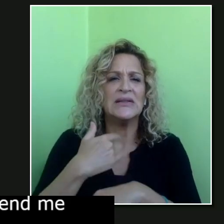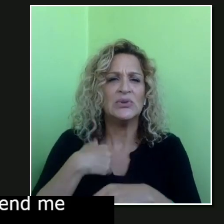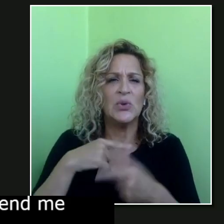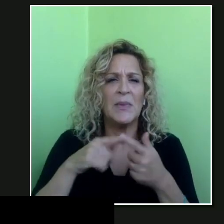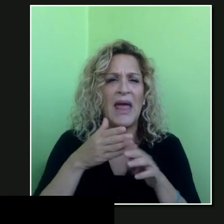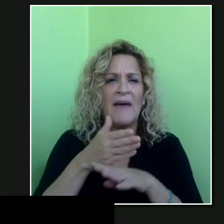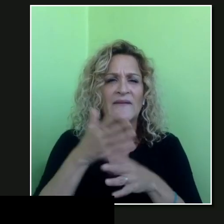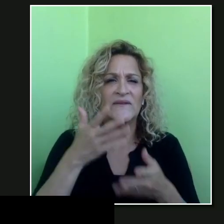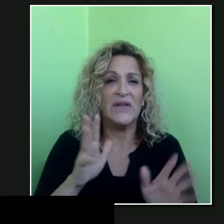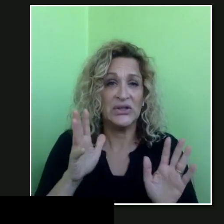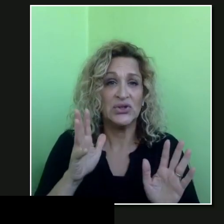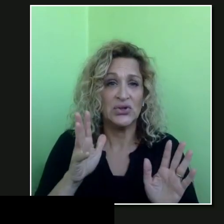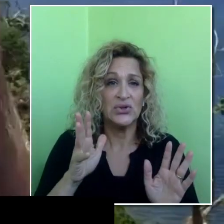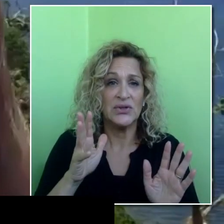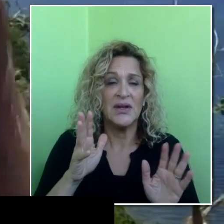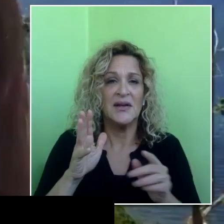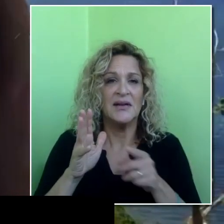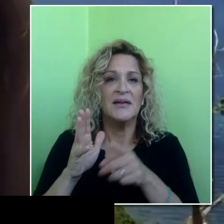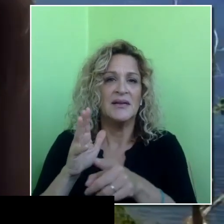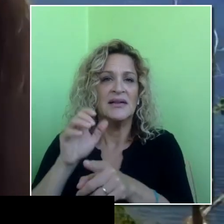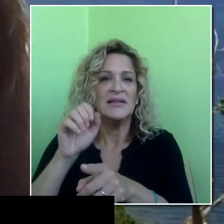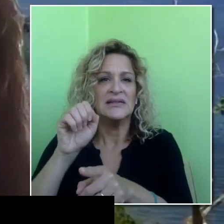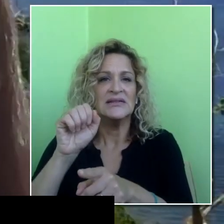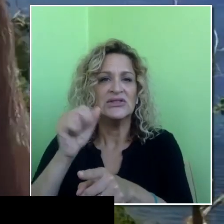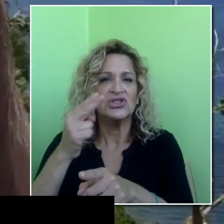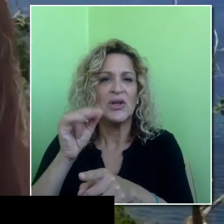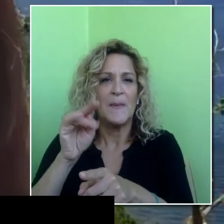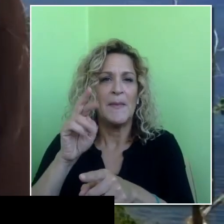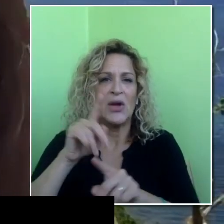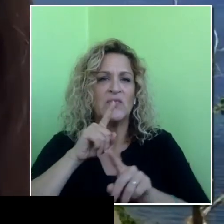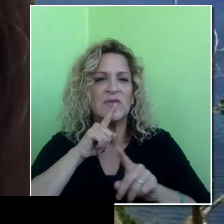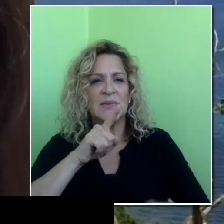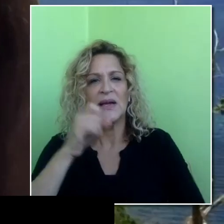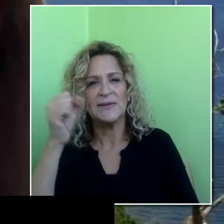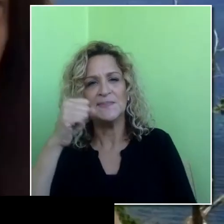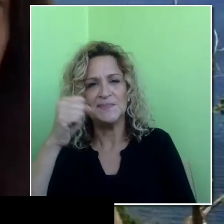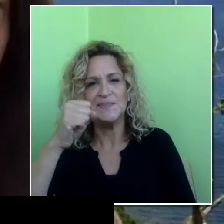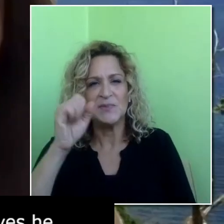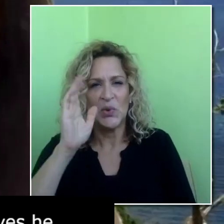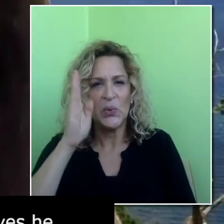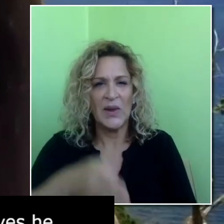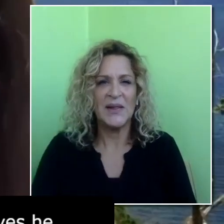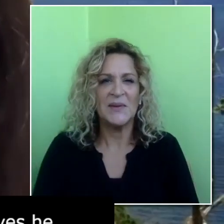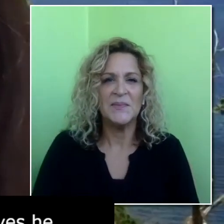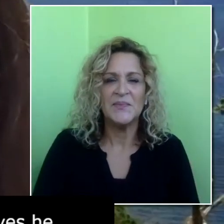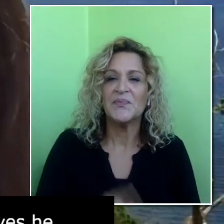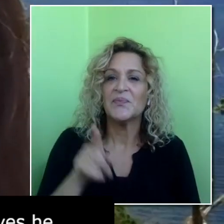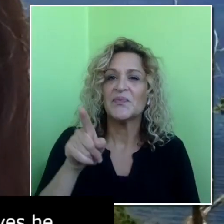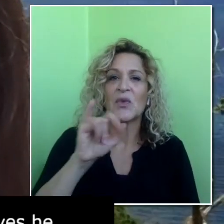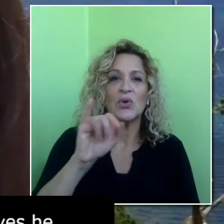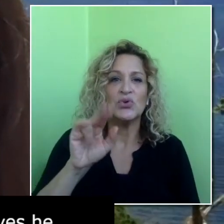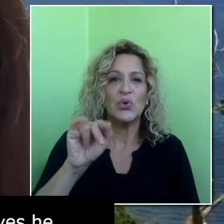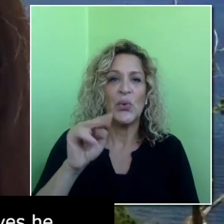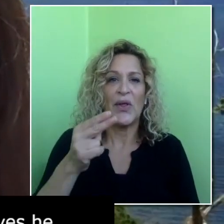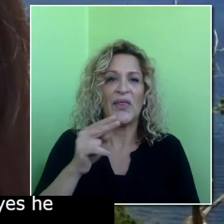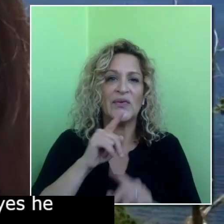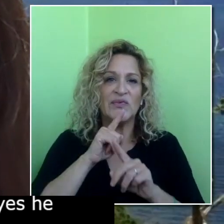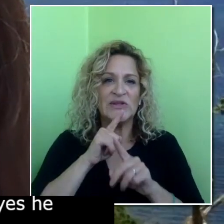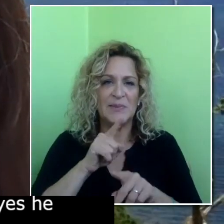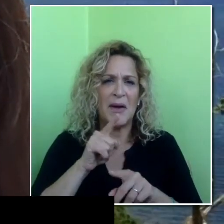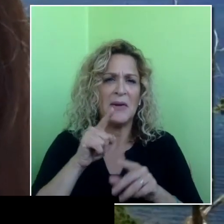Yeah, yes, he would. Yeah. Okay, all right, great. Okay. Do we have any